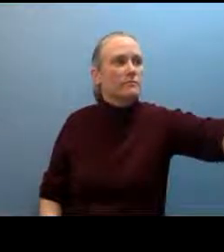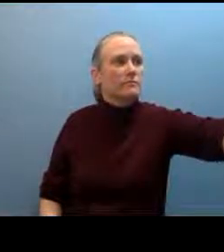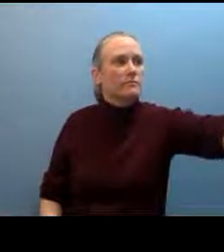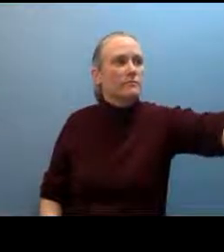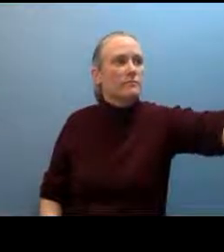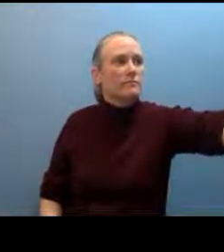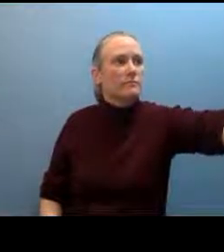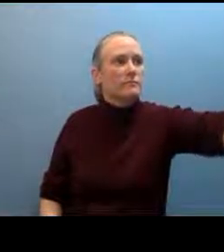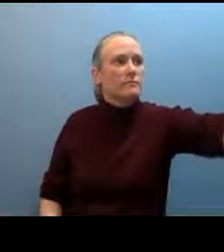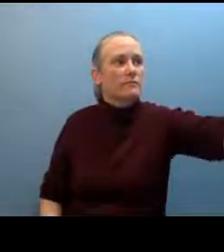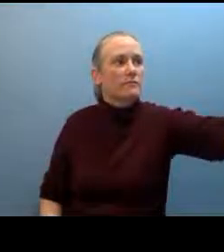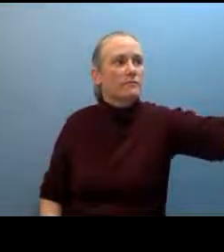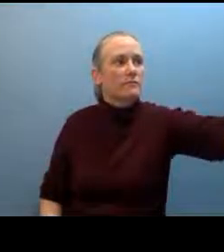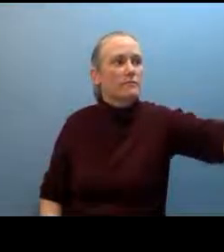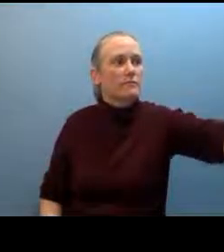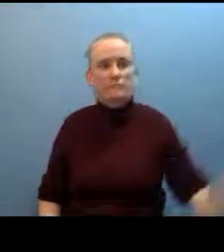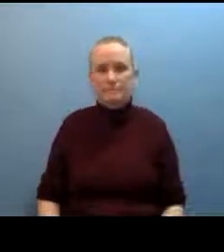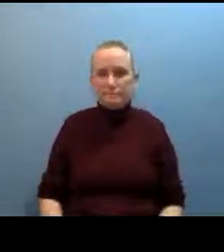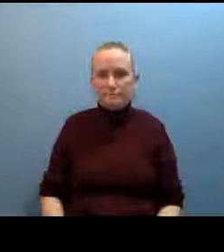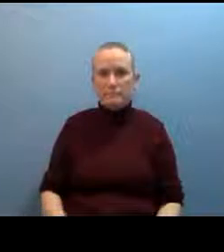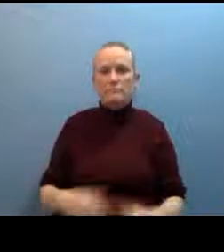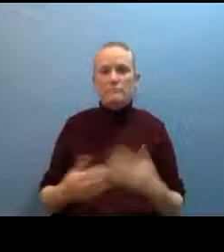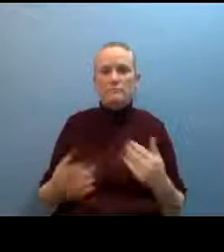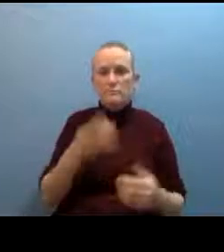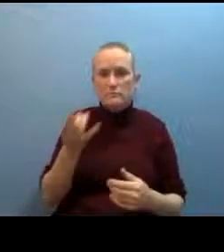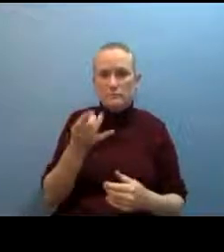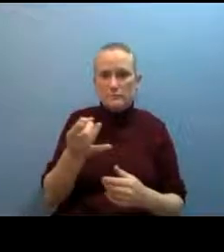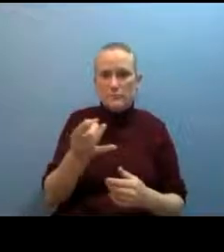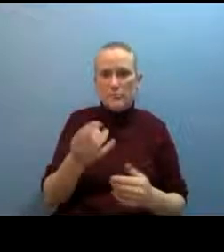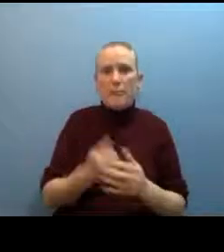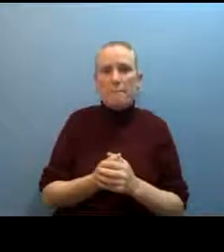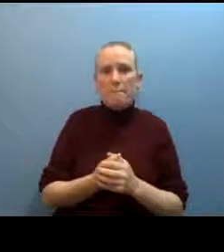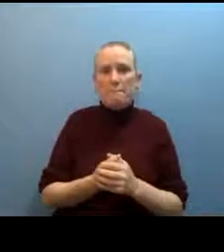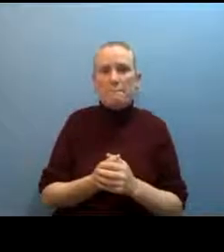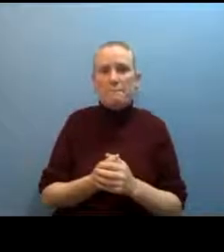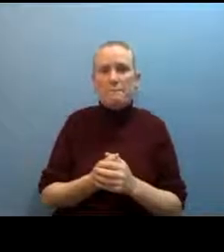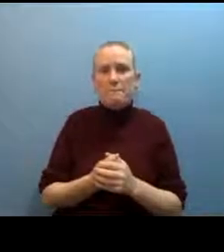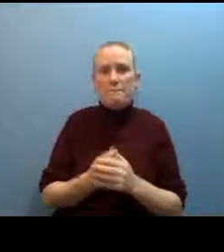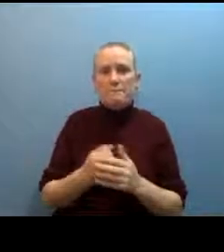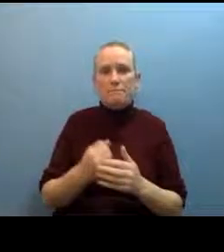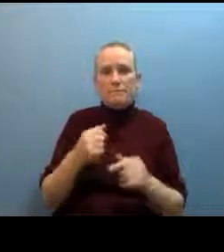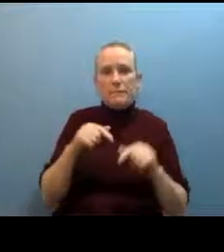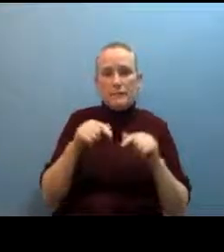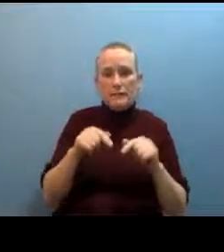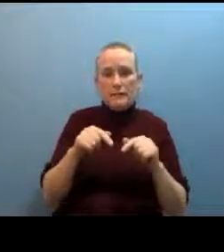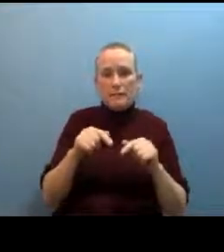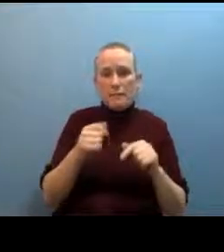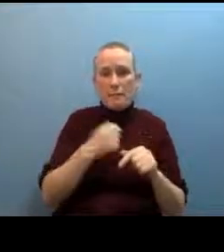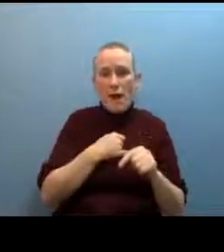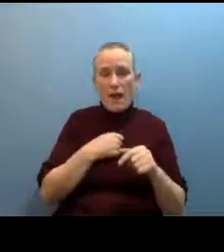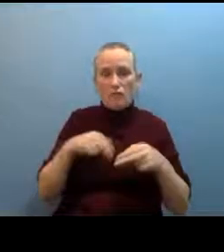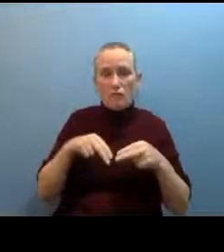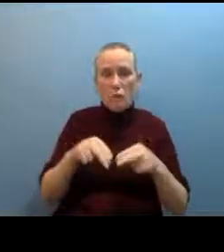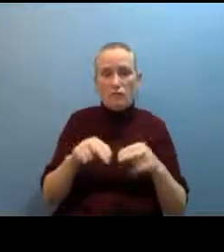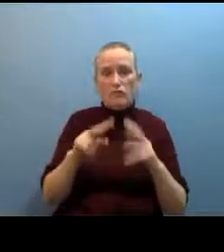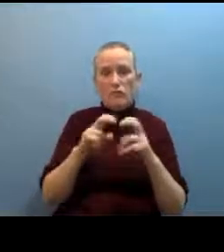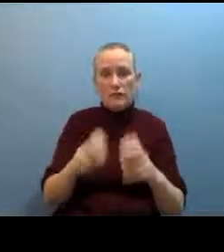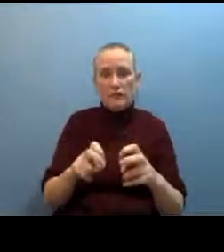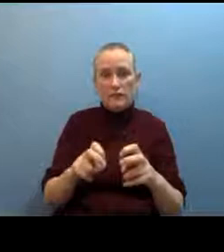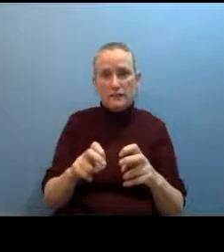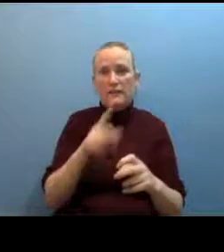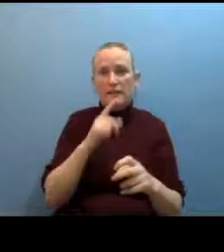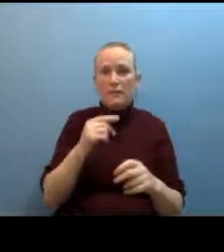ask? I would say the My World survey did highlight that actually having one good adult,